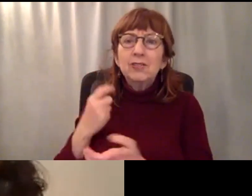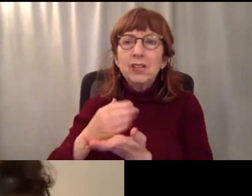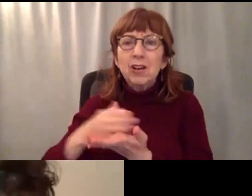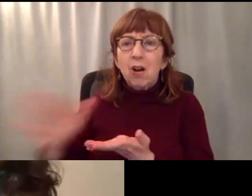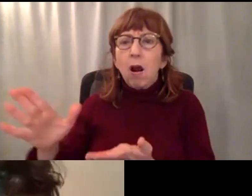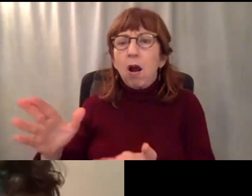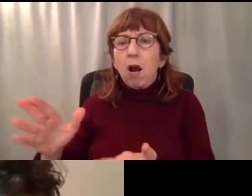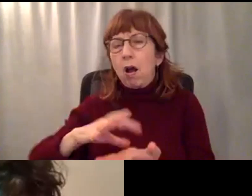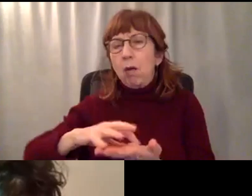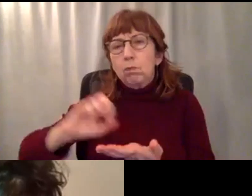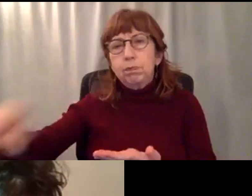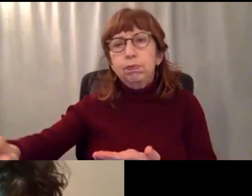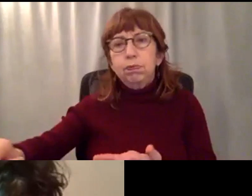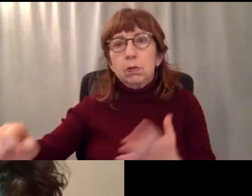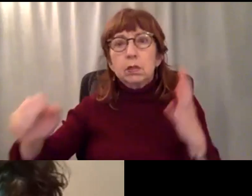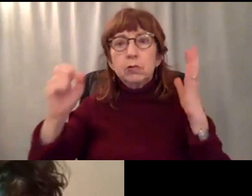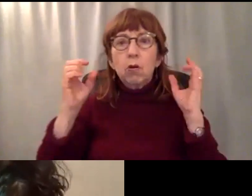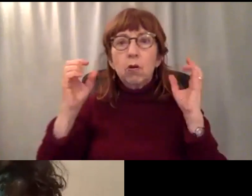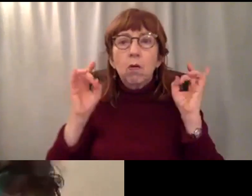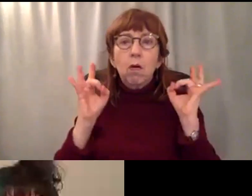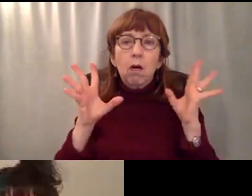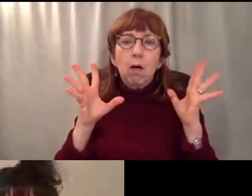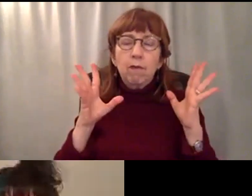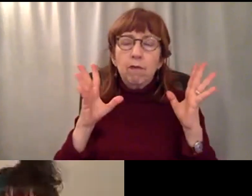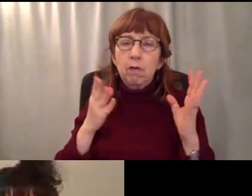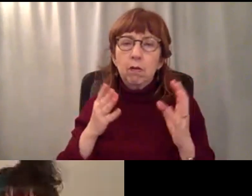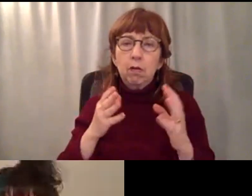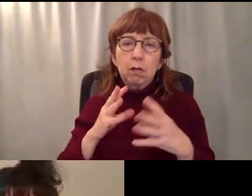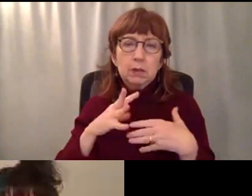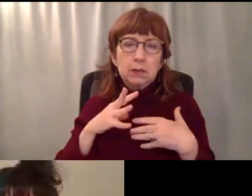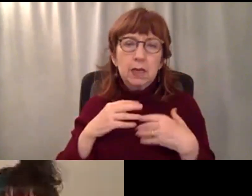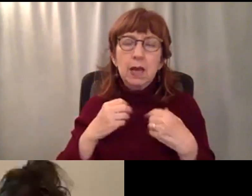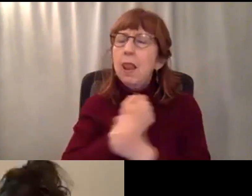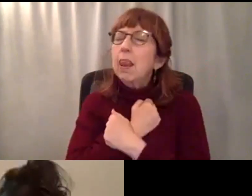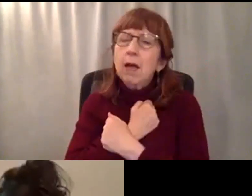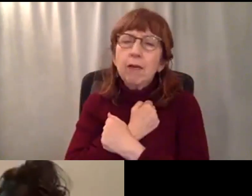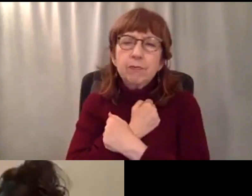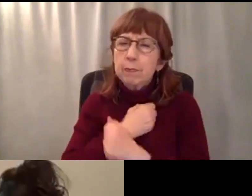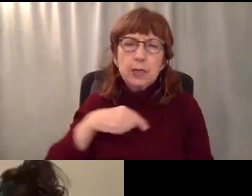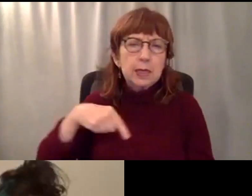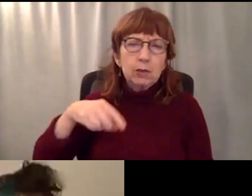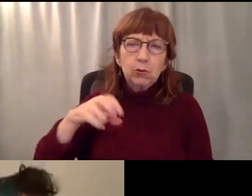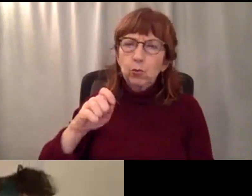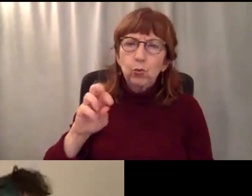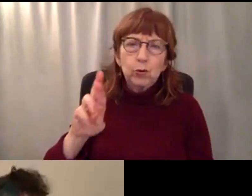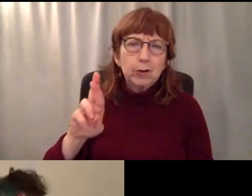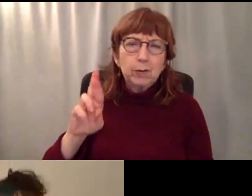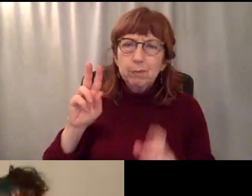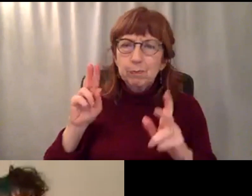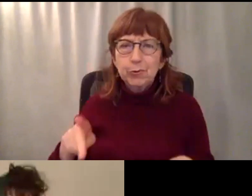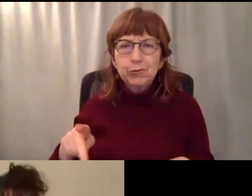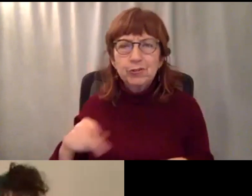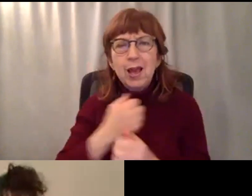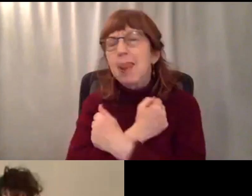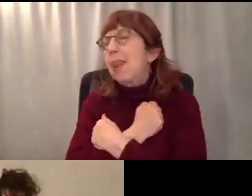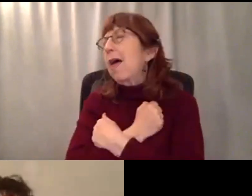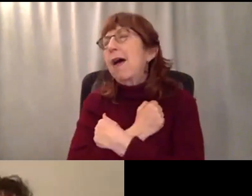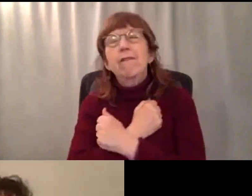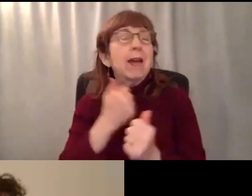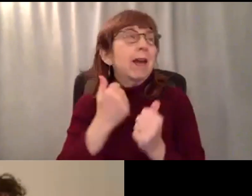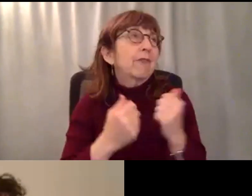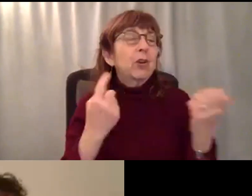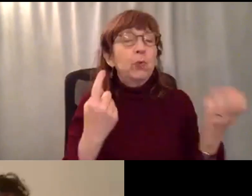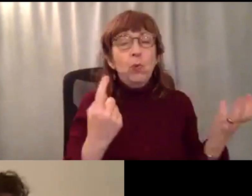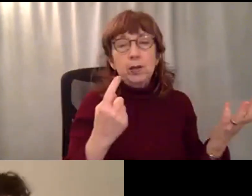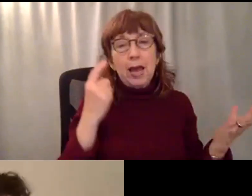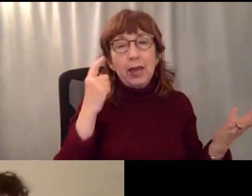so hard to get through. I love being a queer person, you know, I love everyone. I